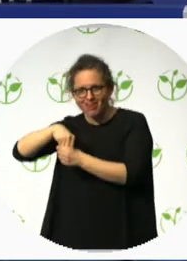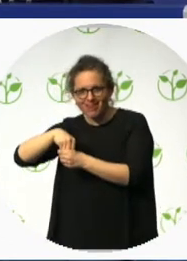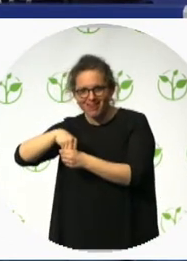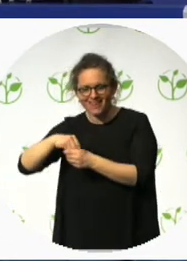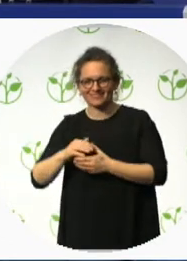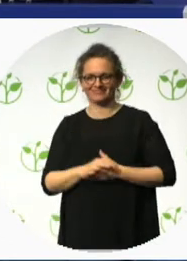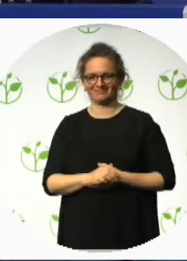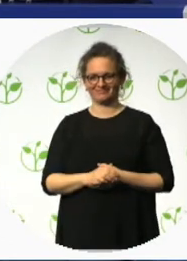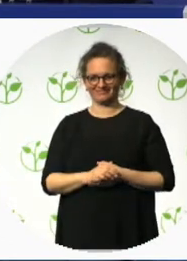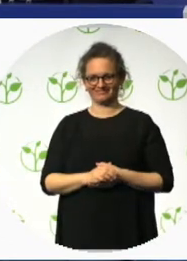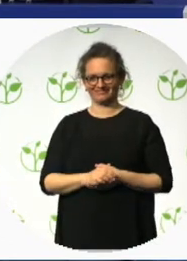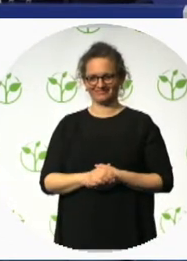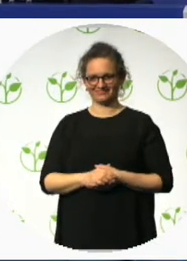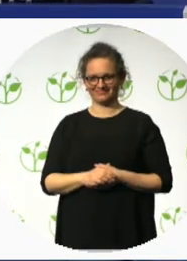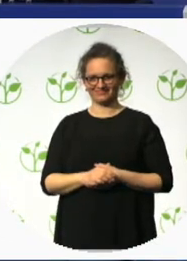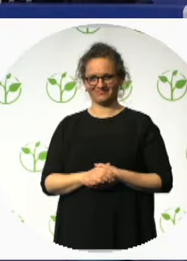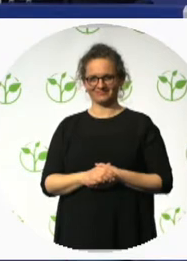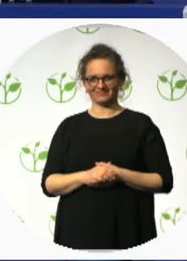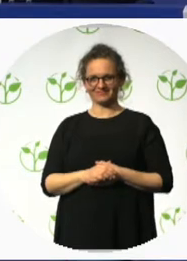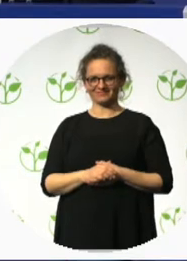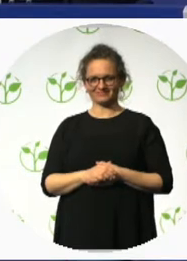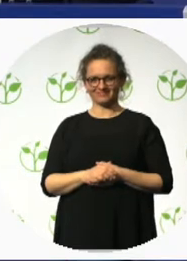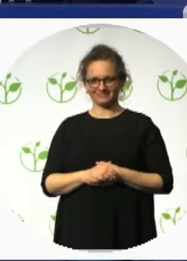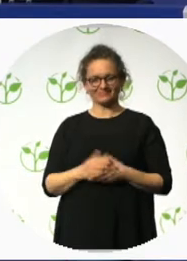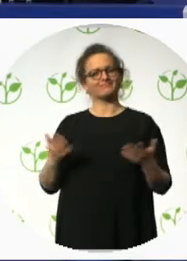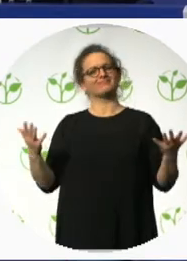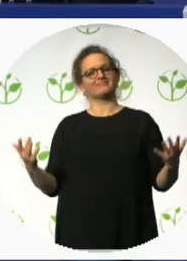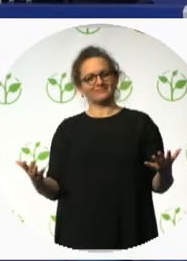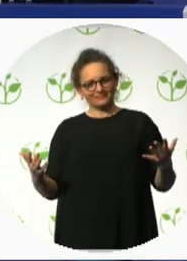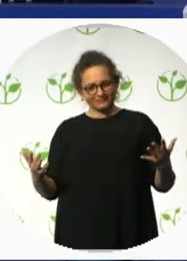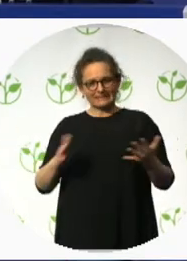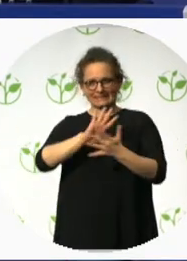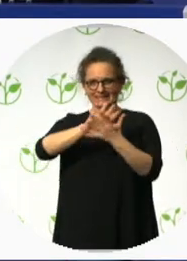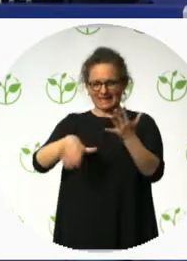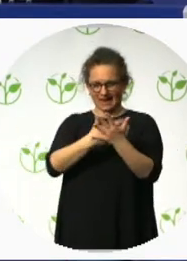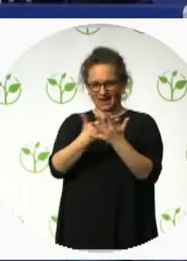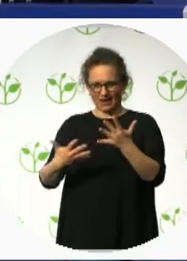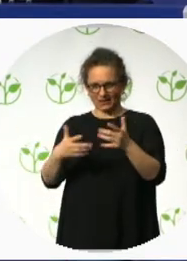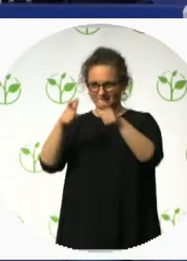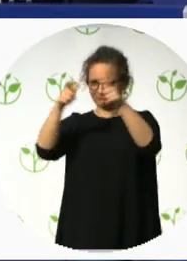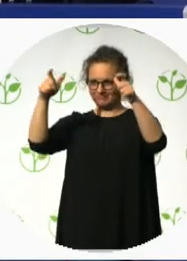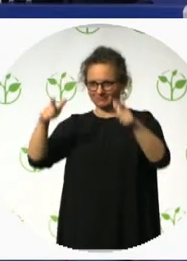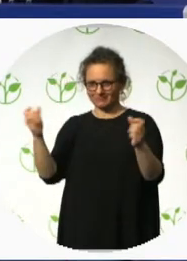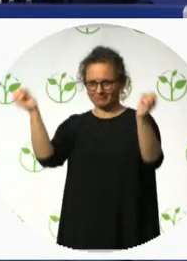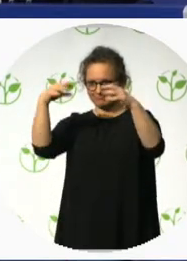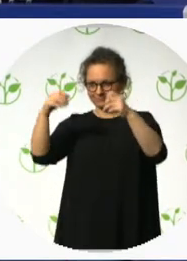Besides setting up sign language research centers and teaching units, our graduates also attended